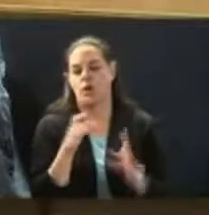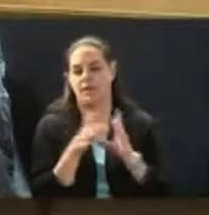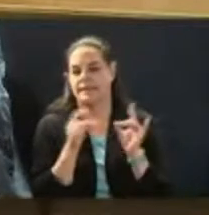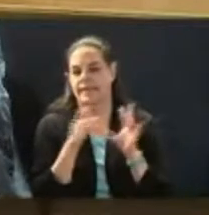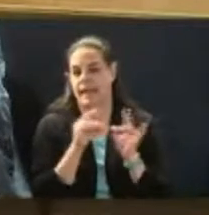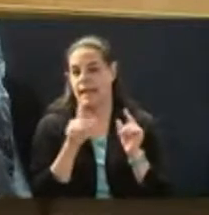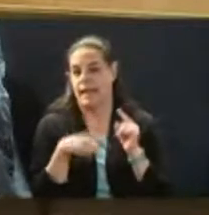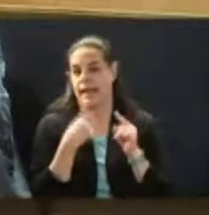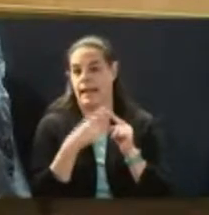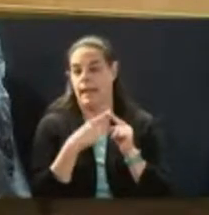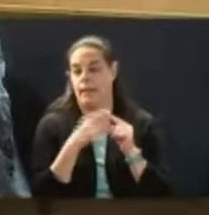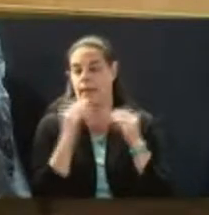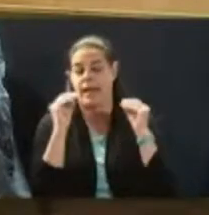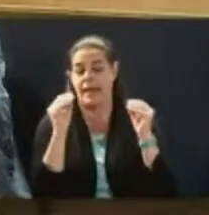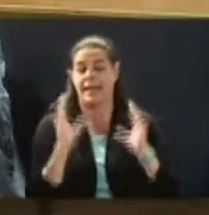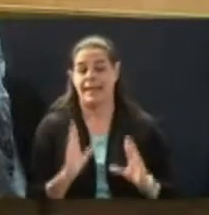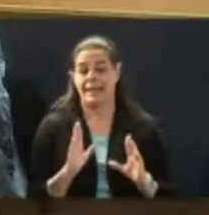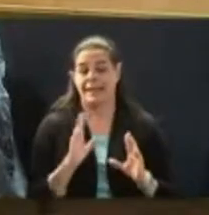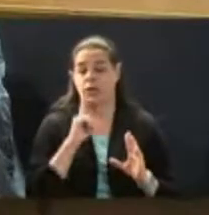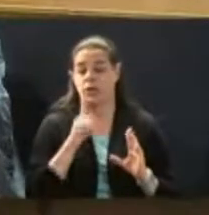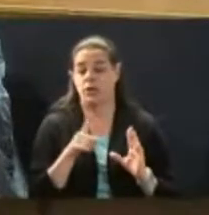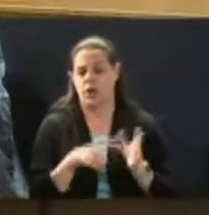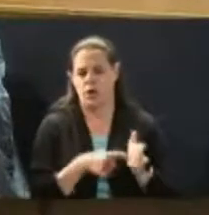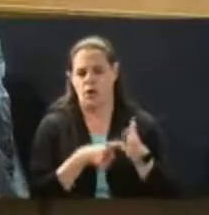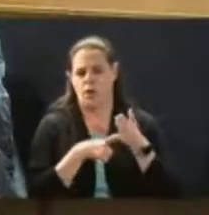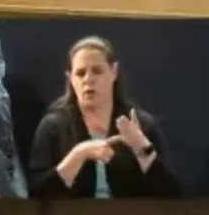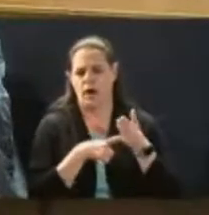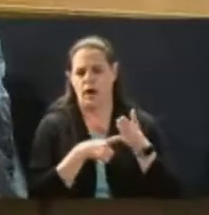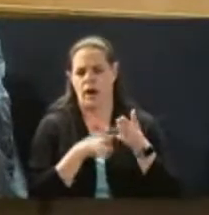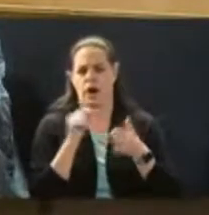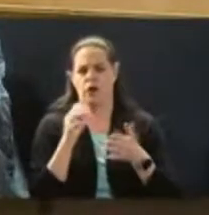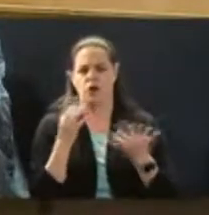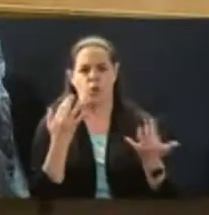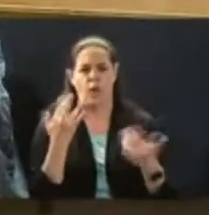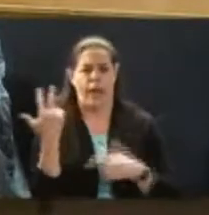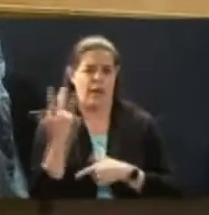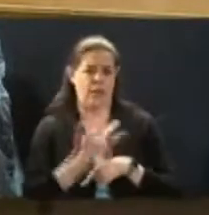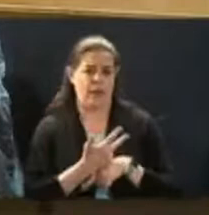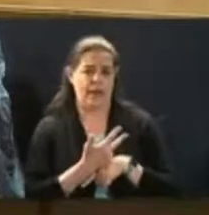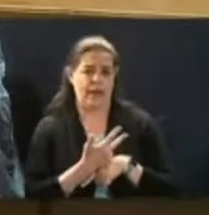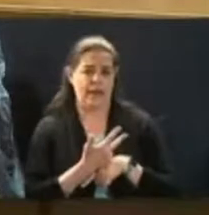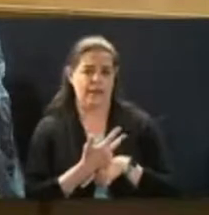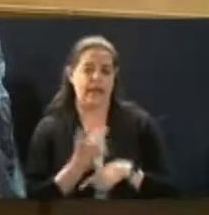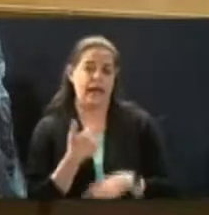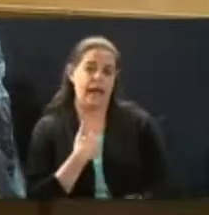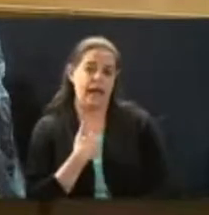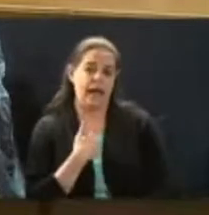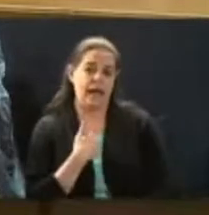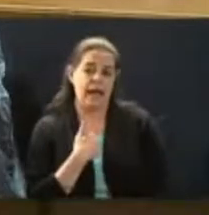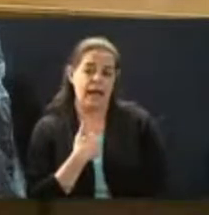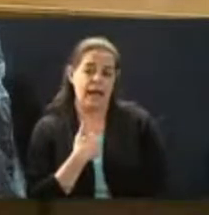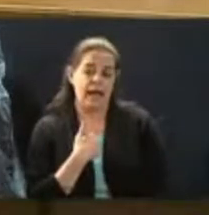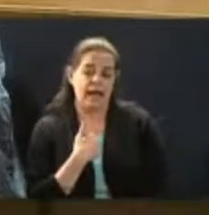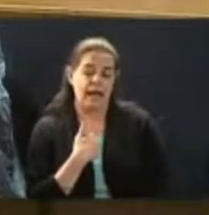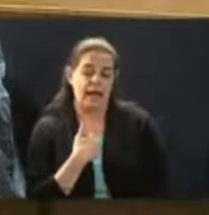have being required to wait 3 days. I suppose that it